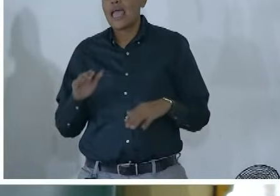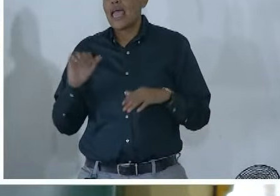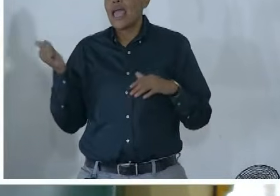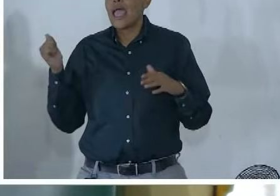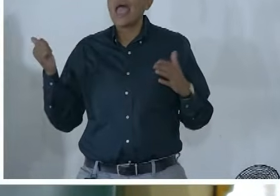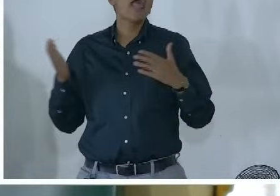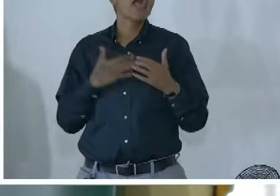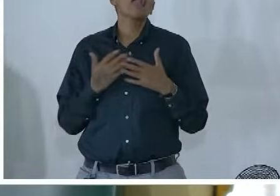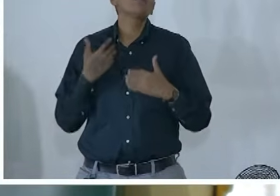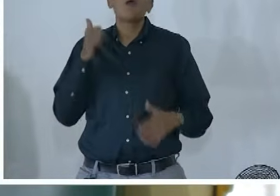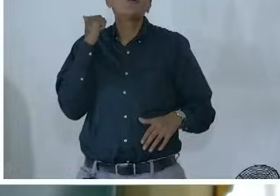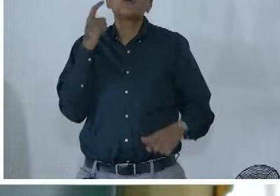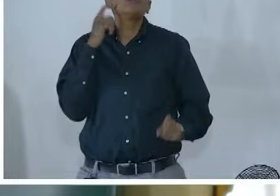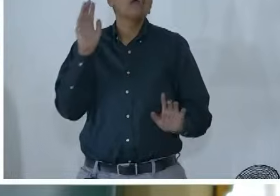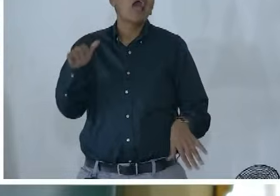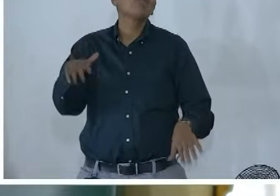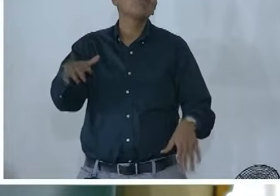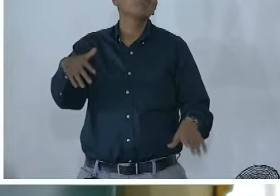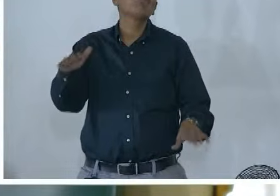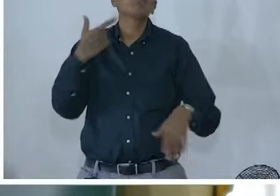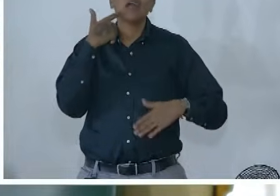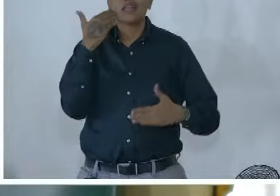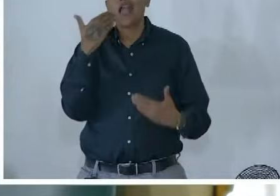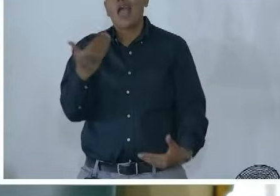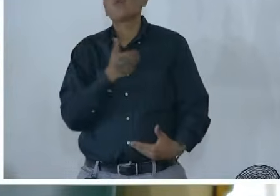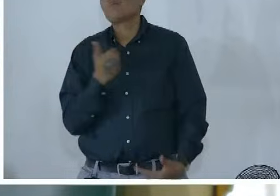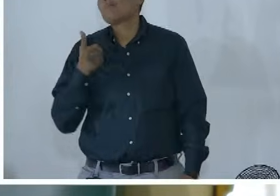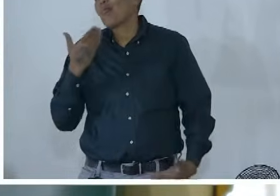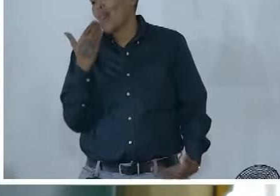Anyway, thank you, members.